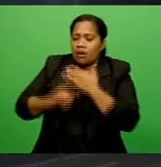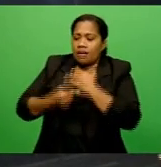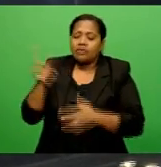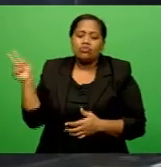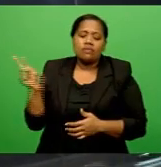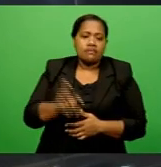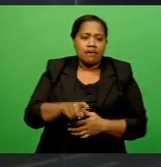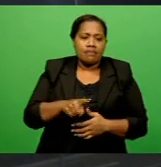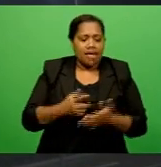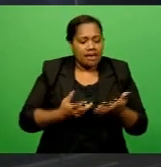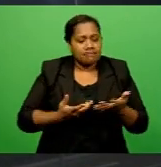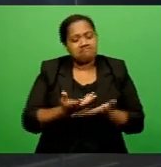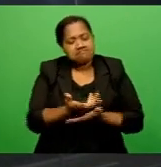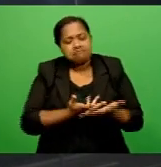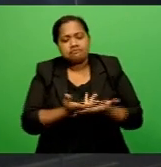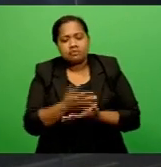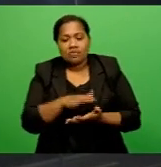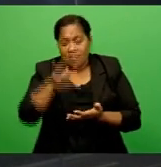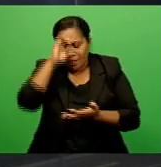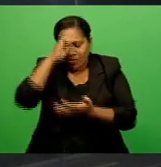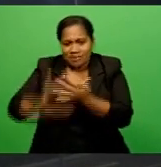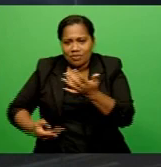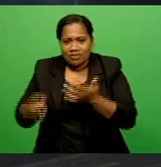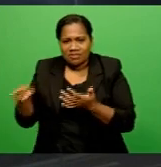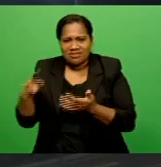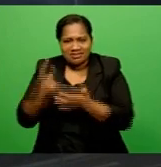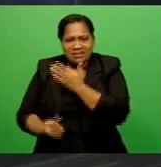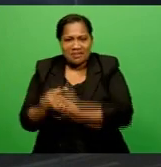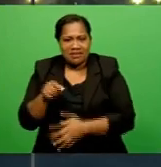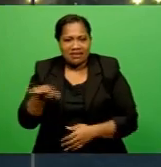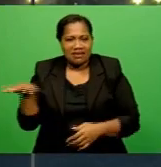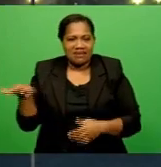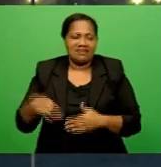talk about the experiences that they've been through.